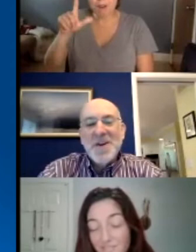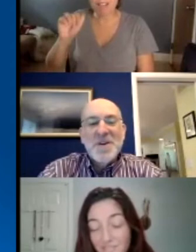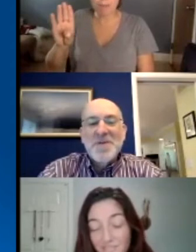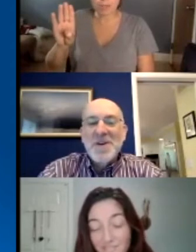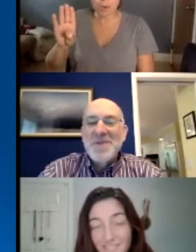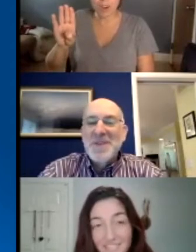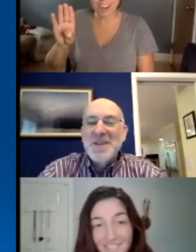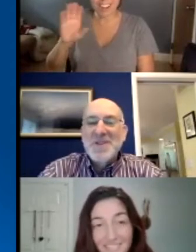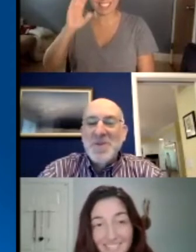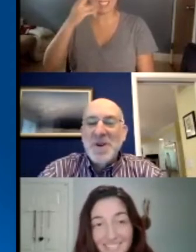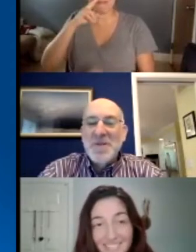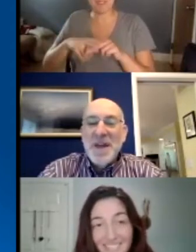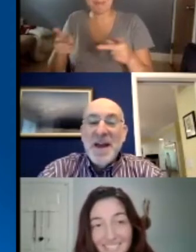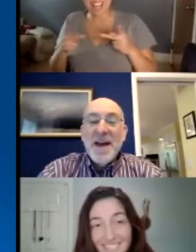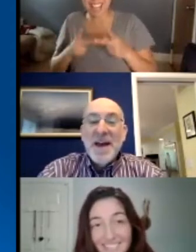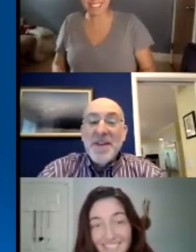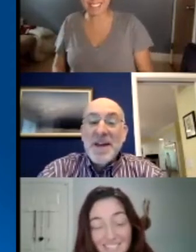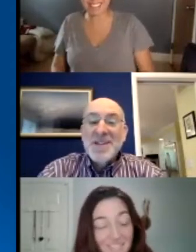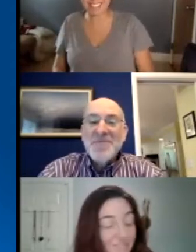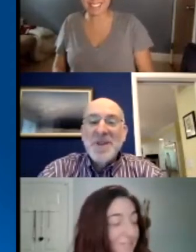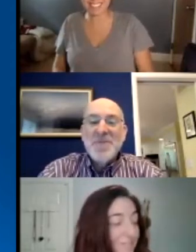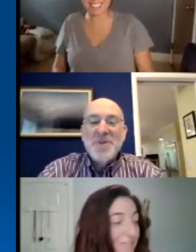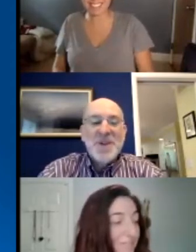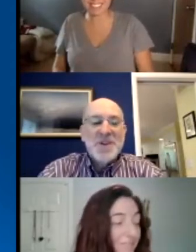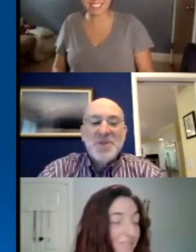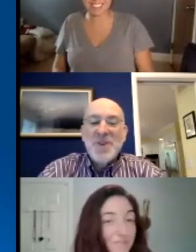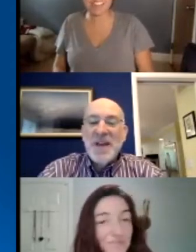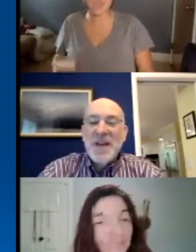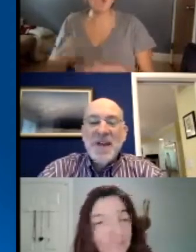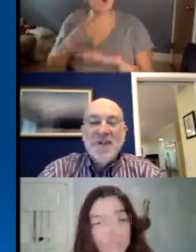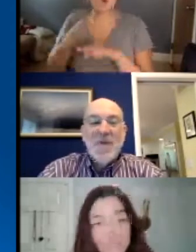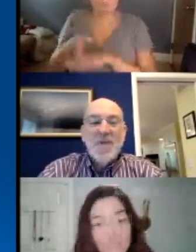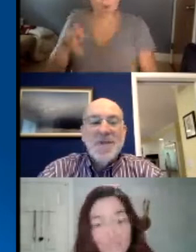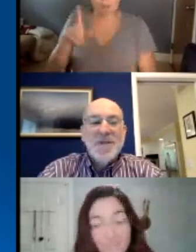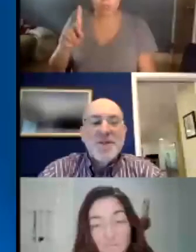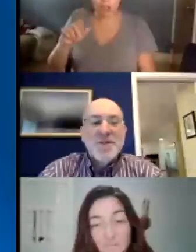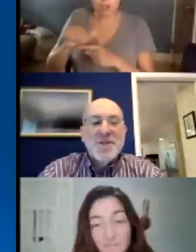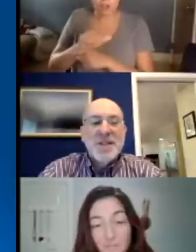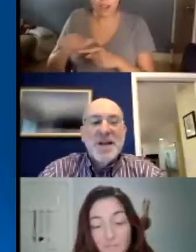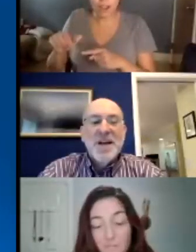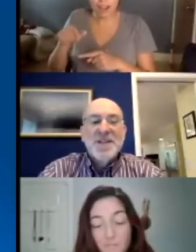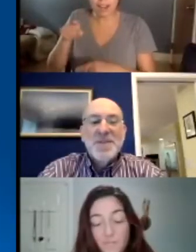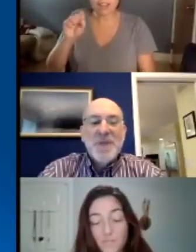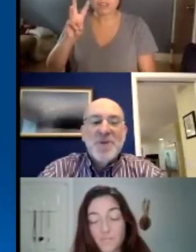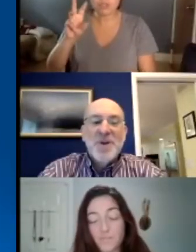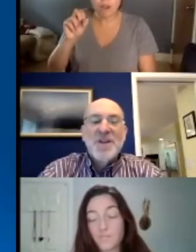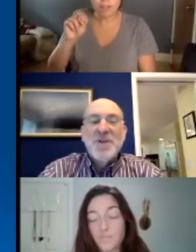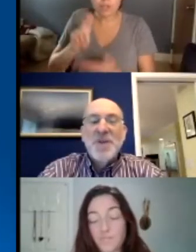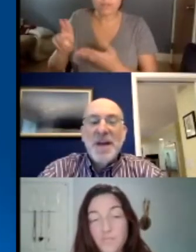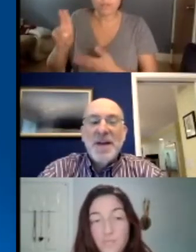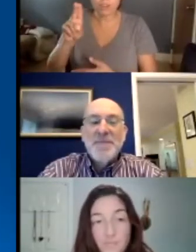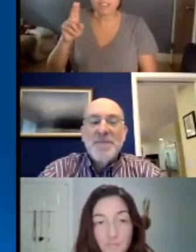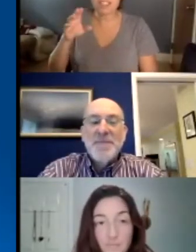sounds like it would be a very fun place to work. And then she completed postdoctoral training at the Swansea University Sleep Laboratory in